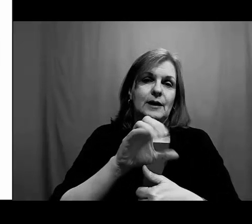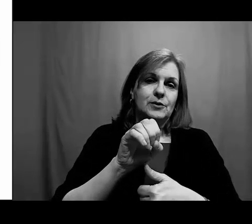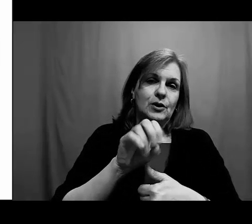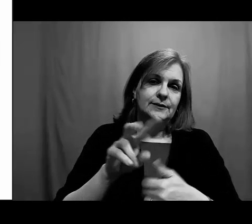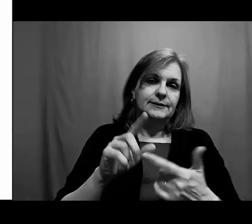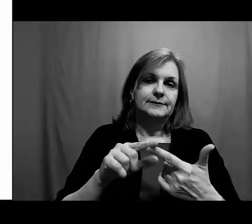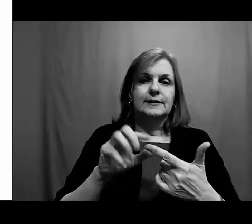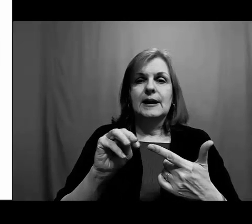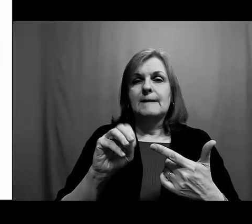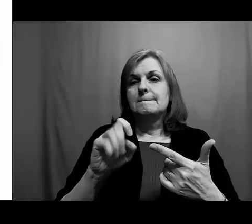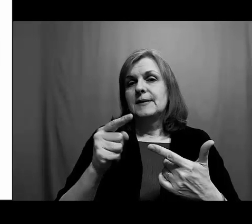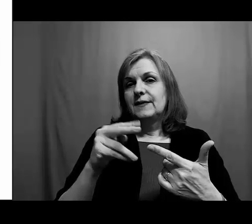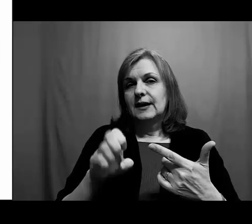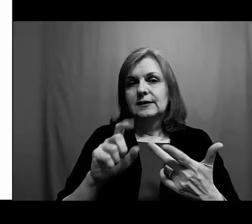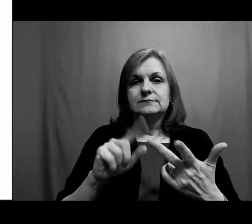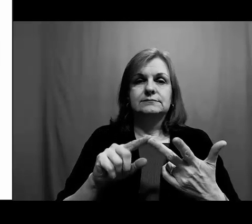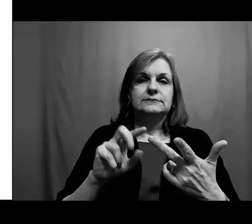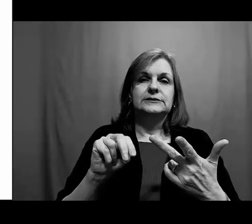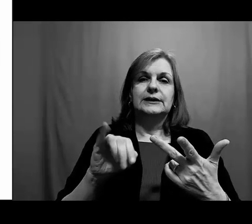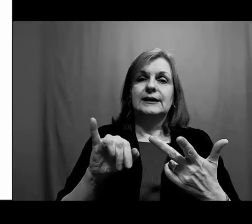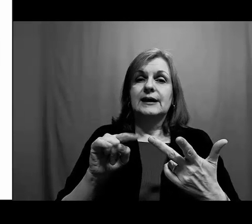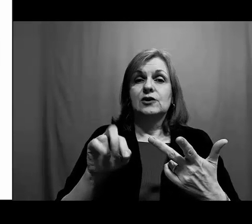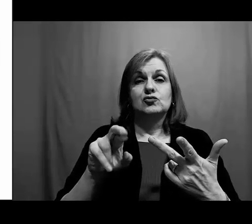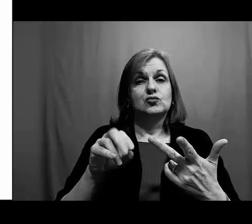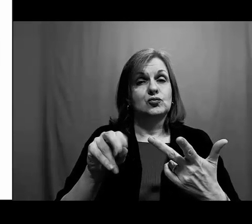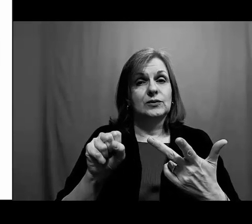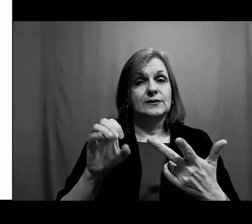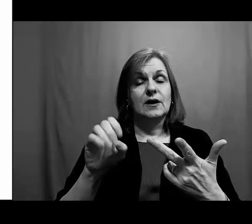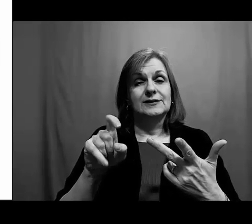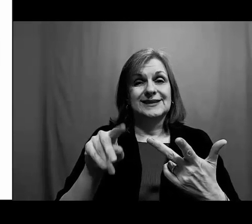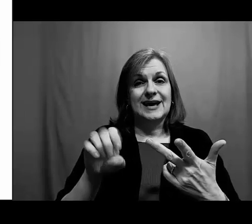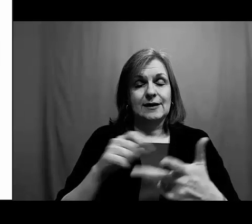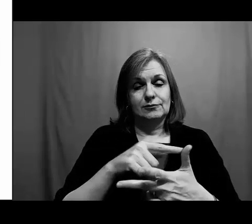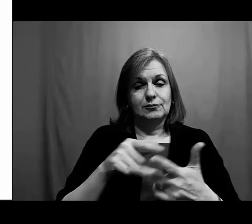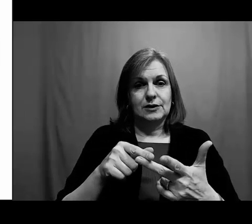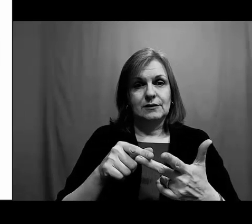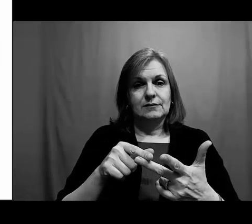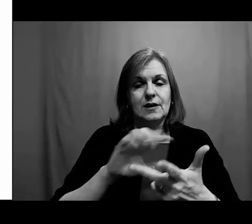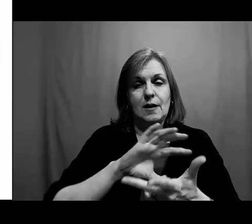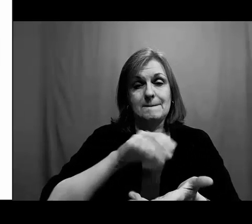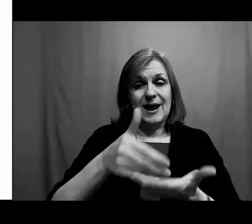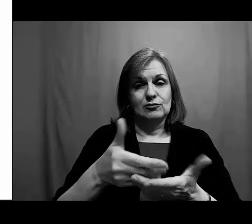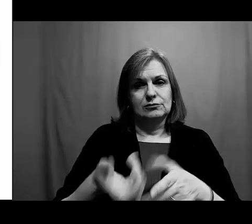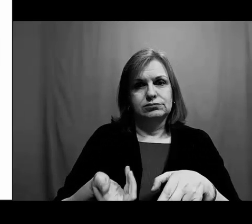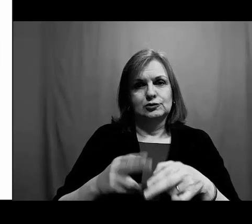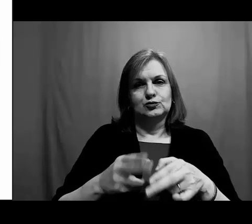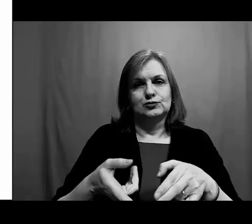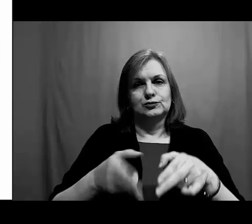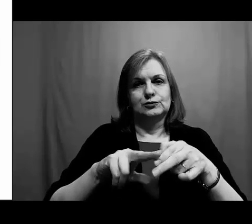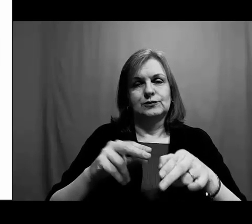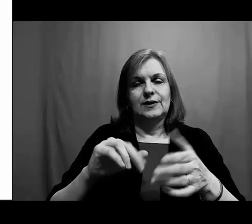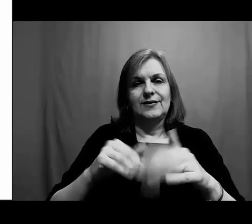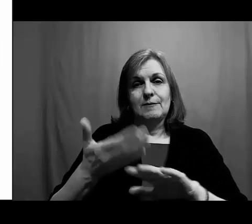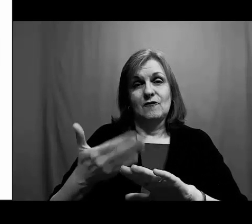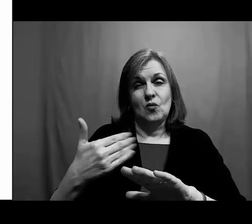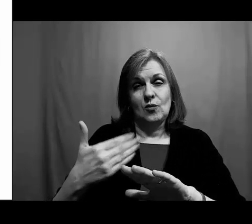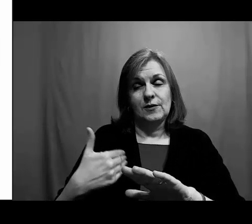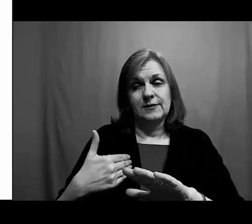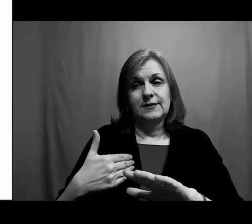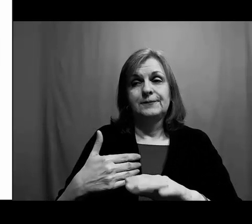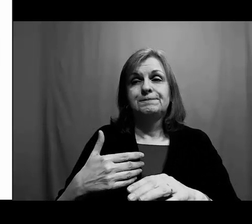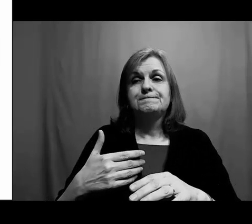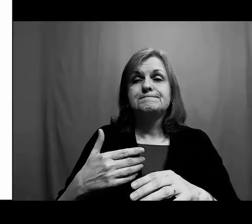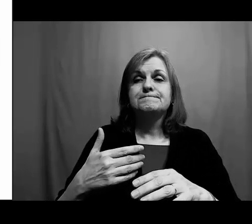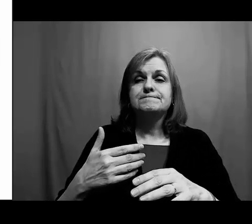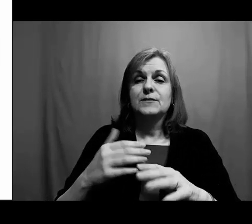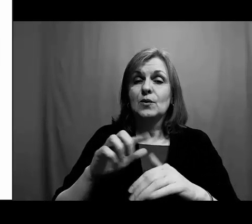gases, carbon dioxide, methane, nitrous oxide, all of these things, in higher levels than we used to.